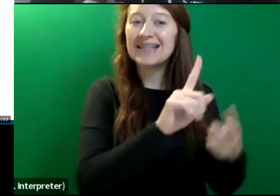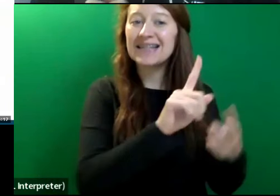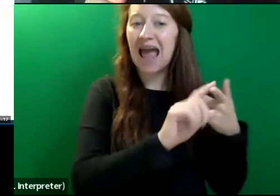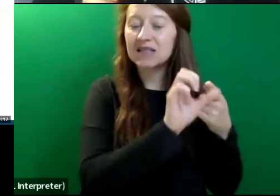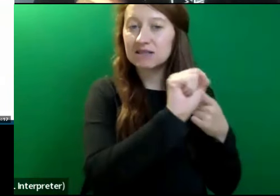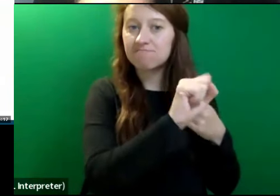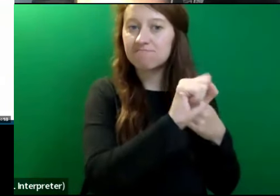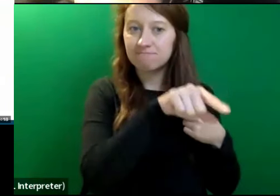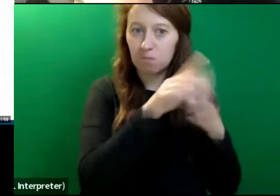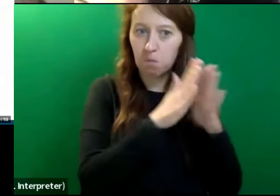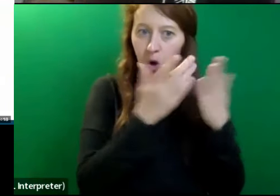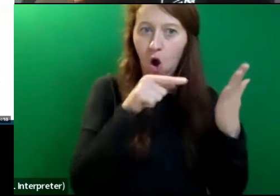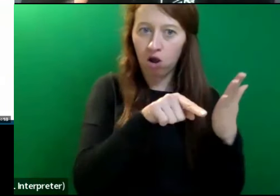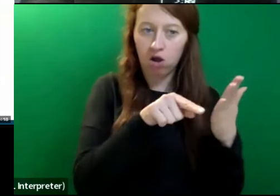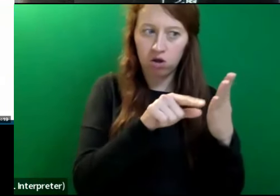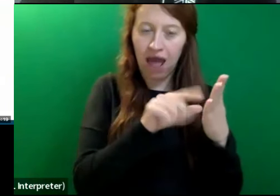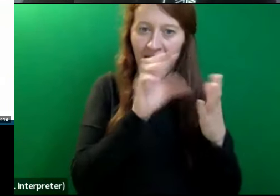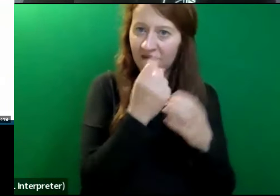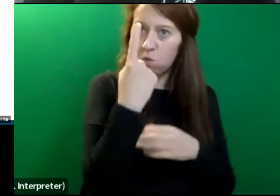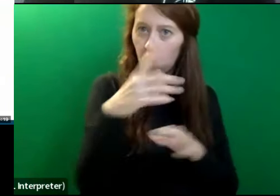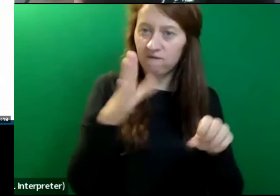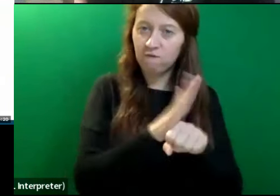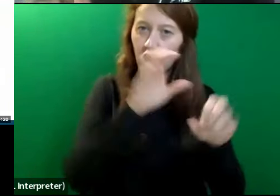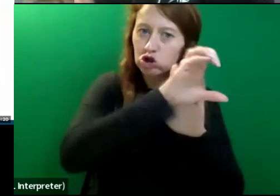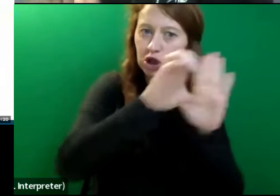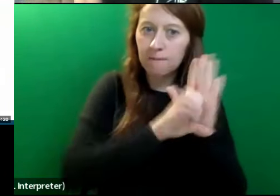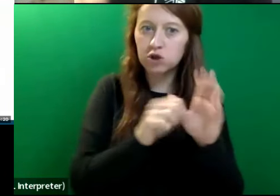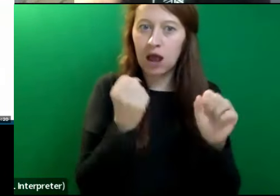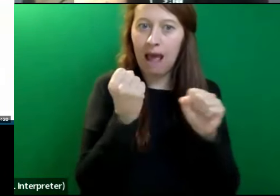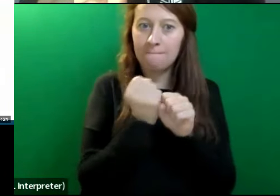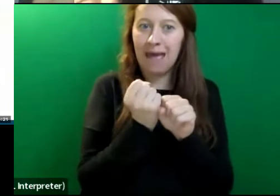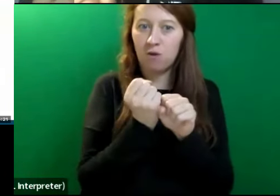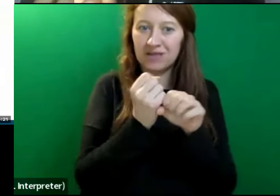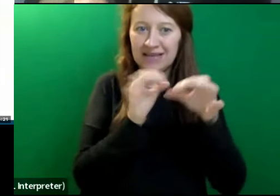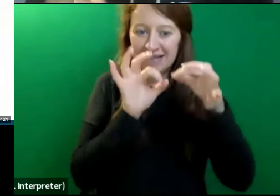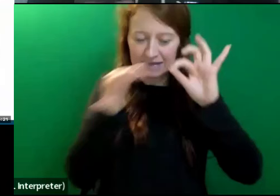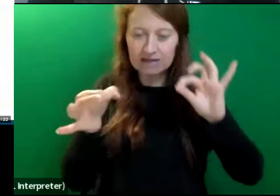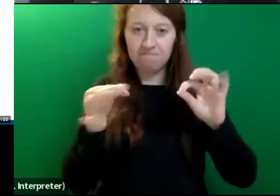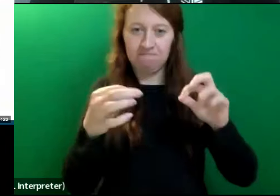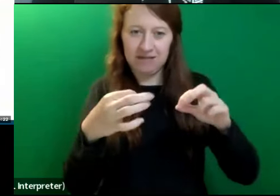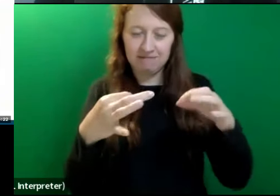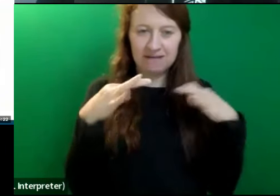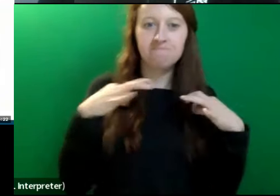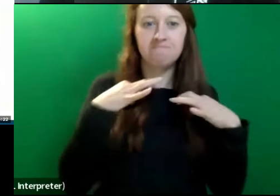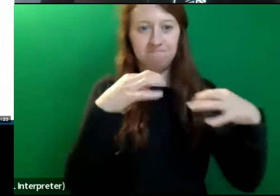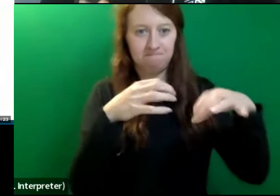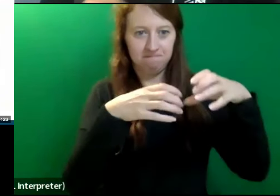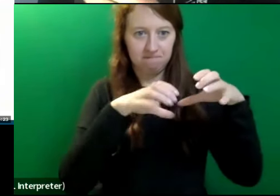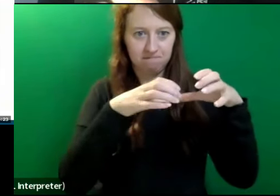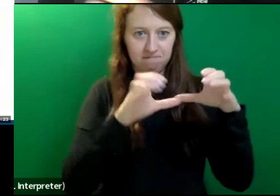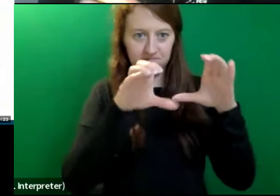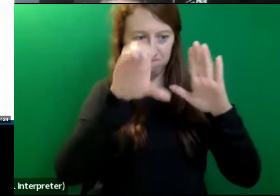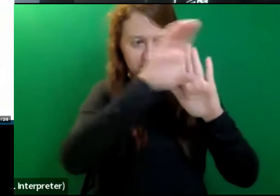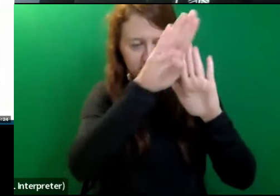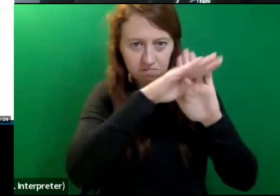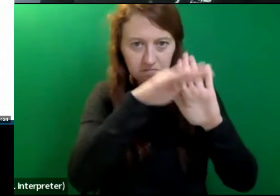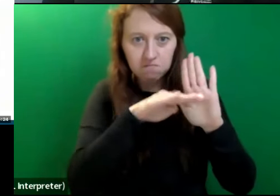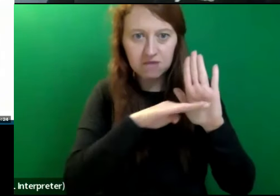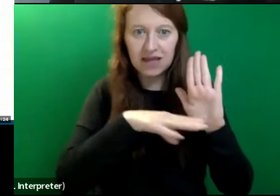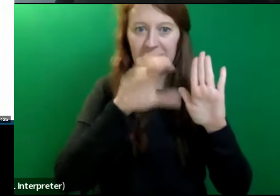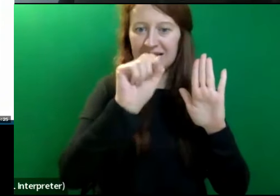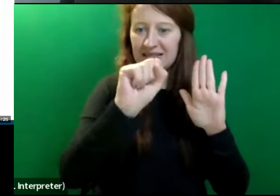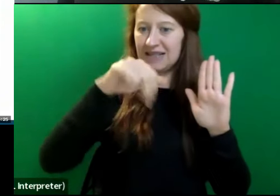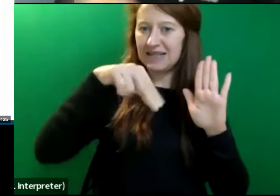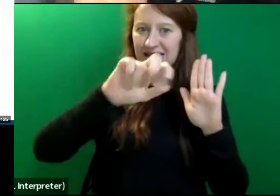syntactic categories, which, you know, quite similar to these grammatical classes that I'm talking about. But there's no